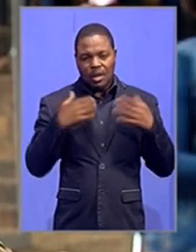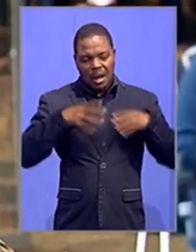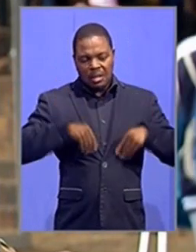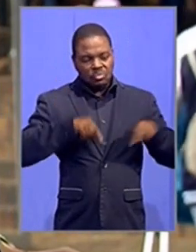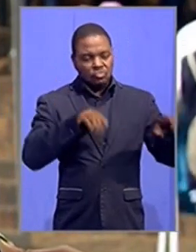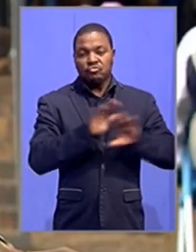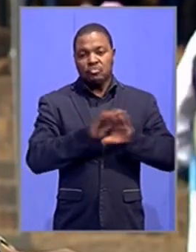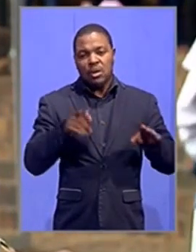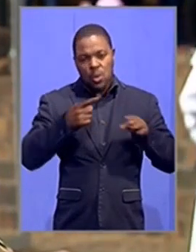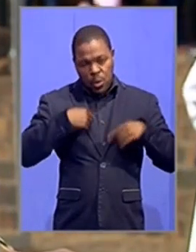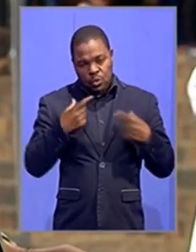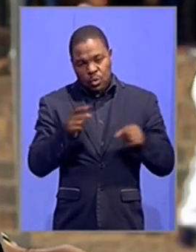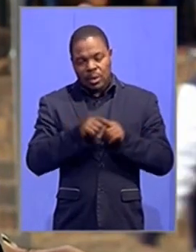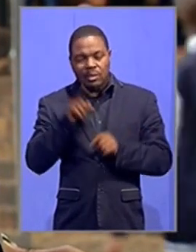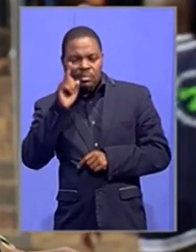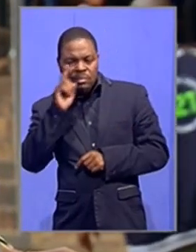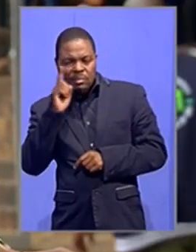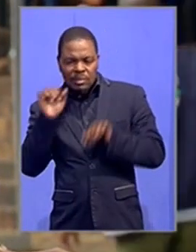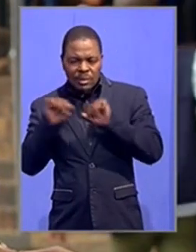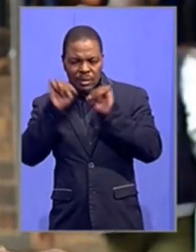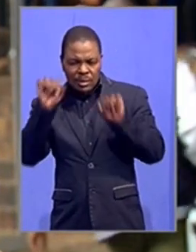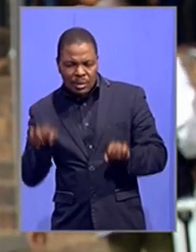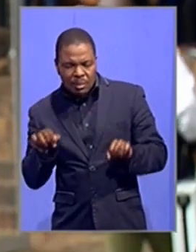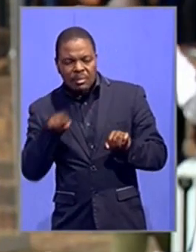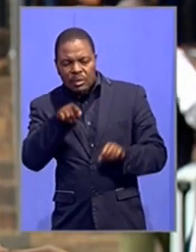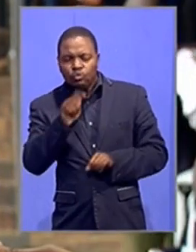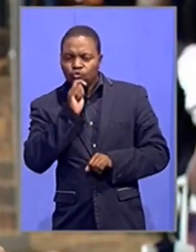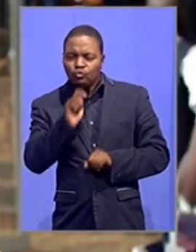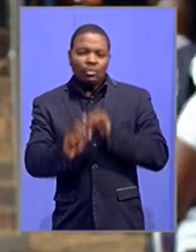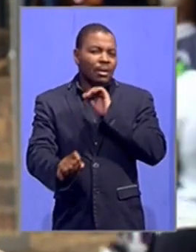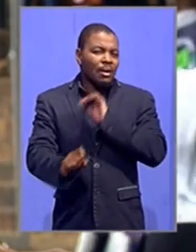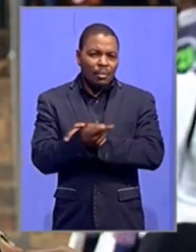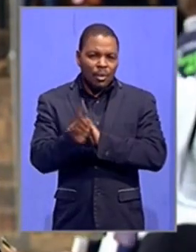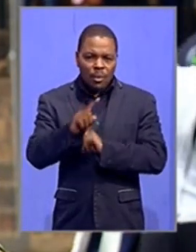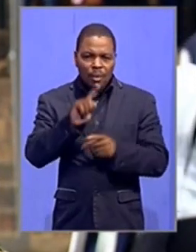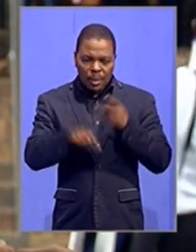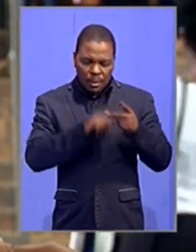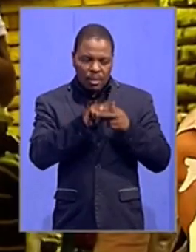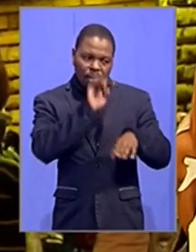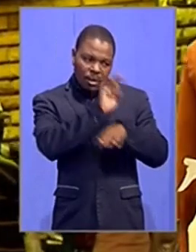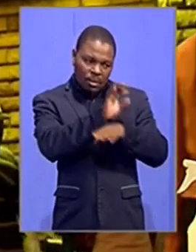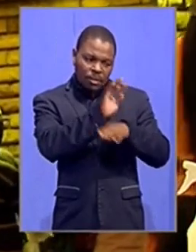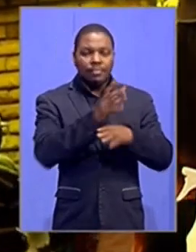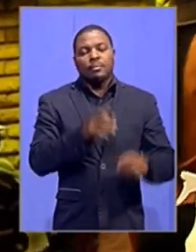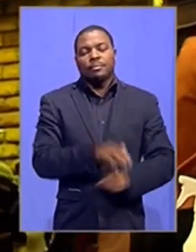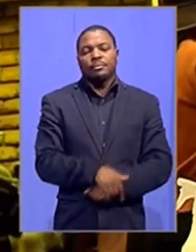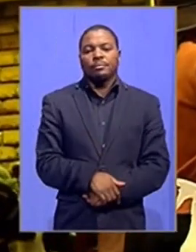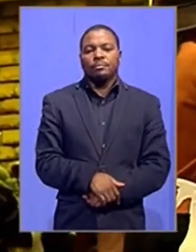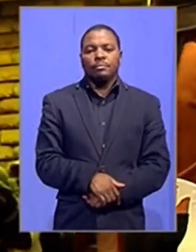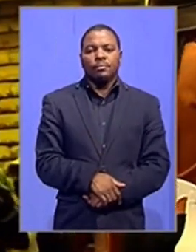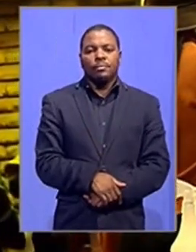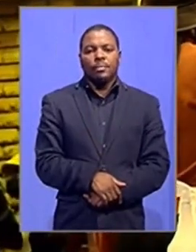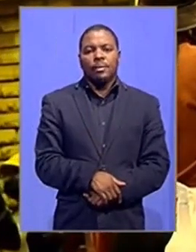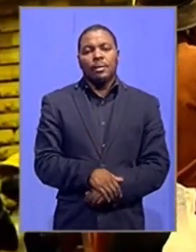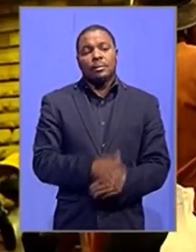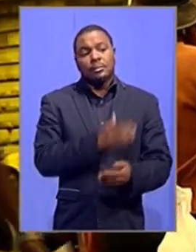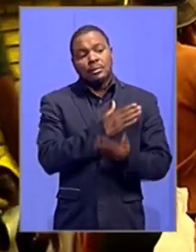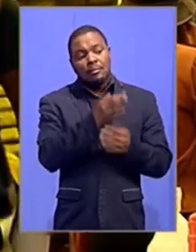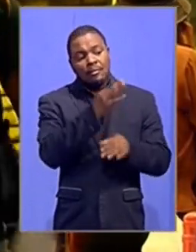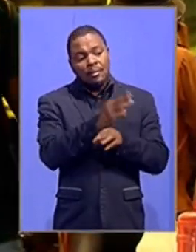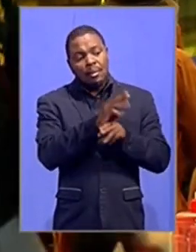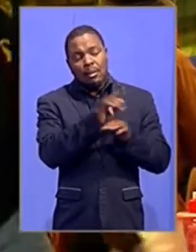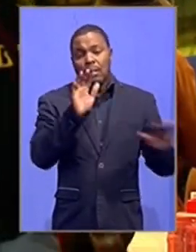what we are doing, we are checking in the system on what is really happening, and you advise them accordingly. Batsadi ba ba moketsaetsegong